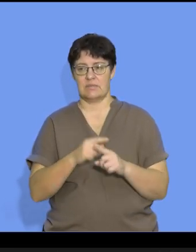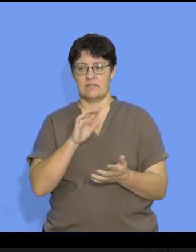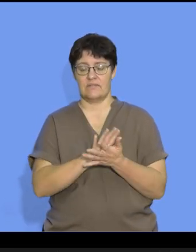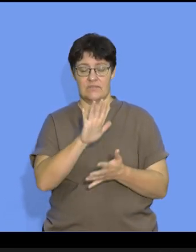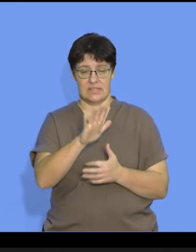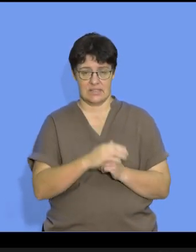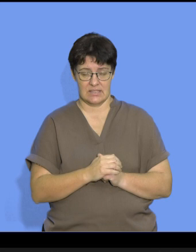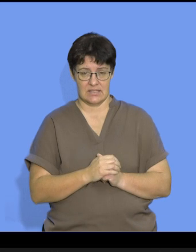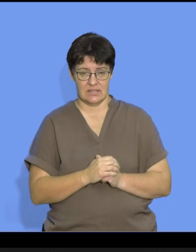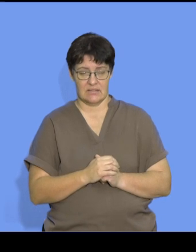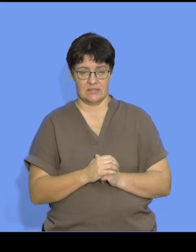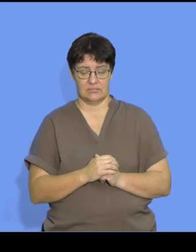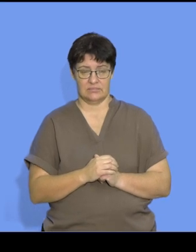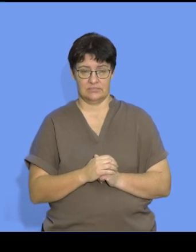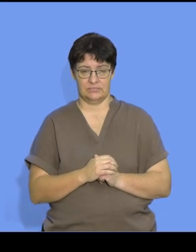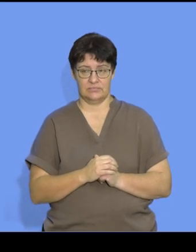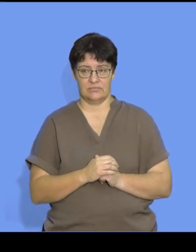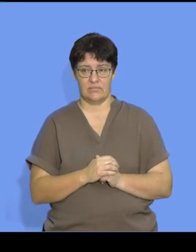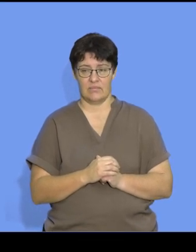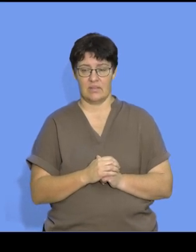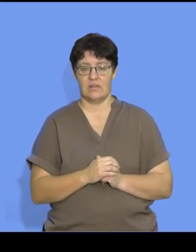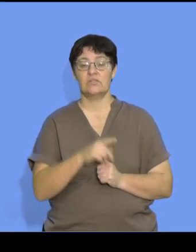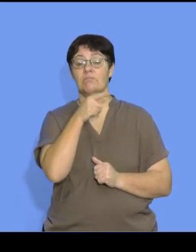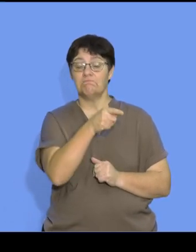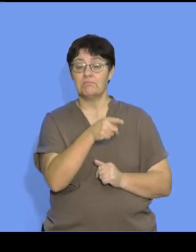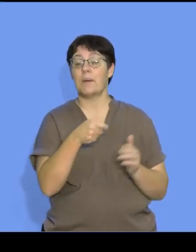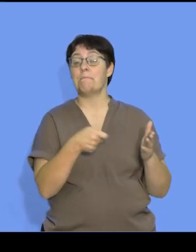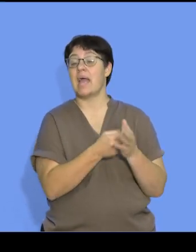15. So Sarah is going to pay